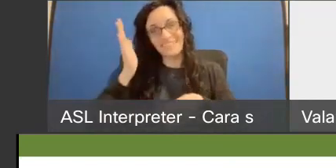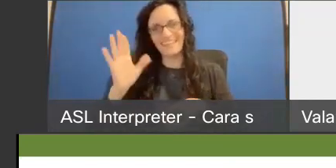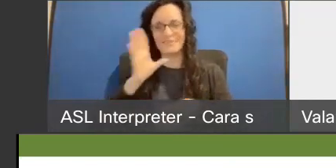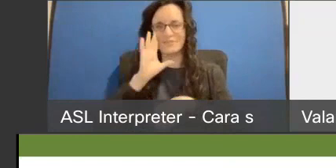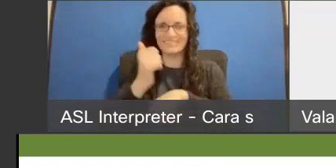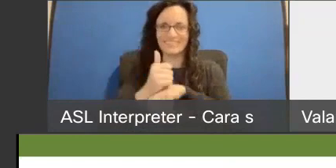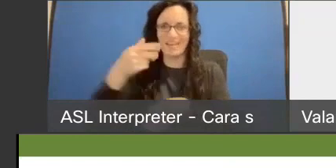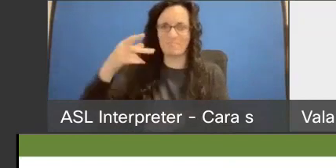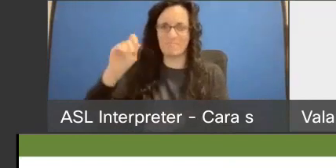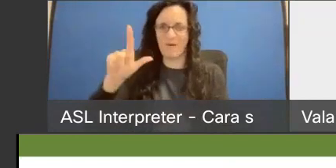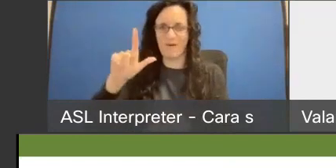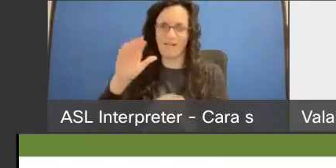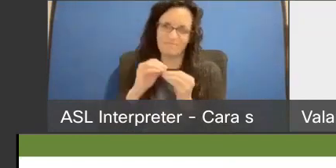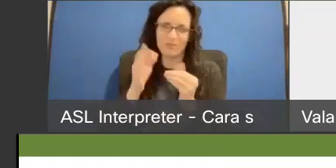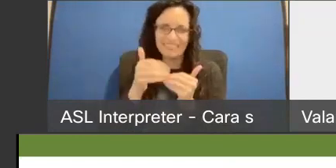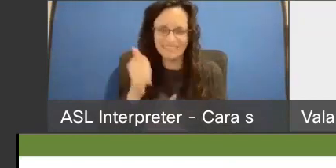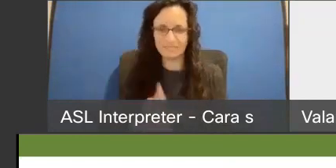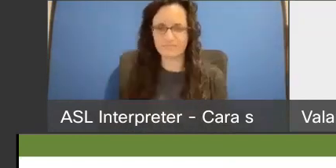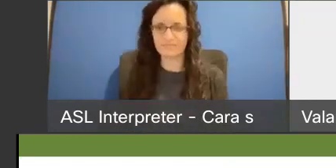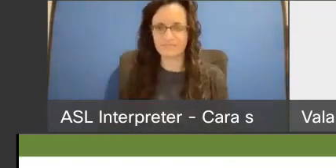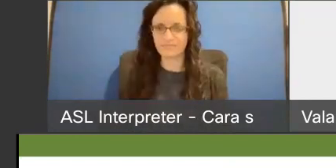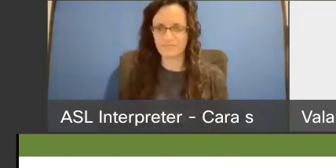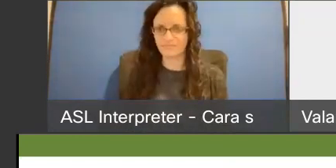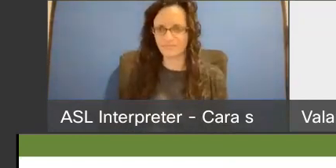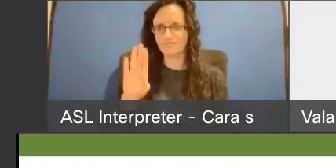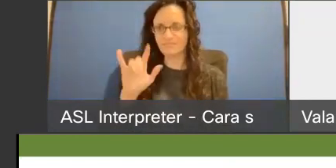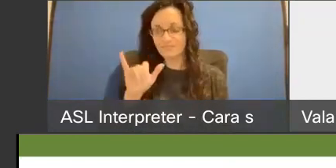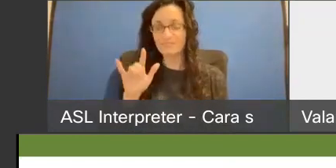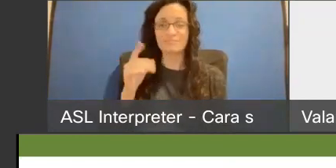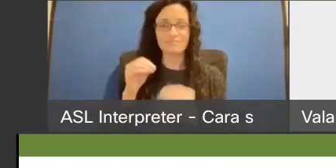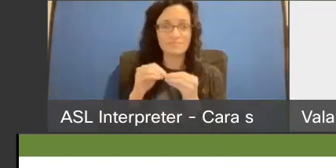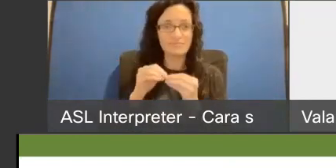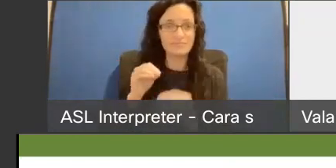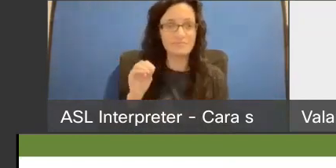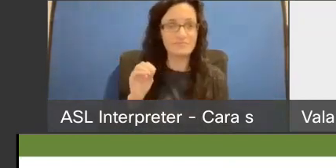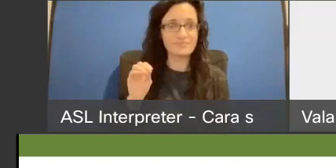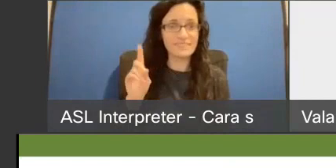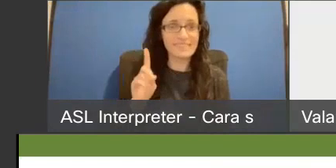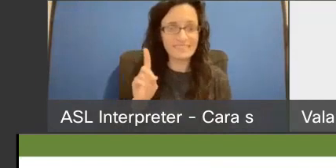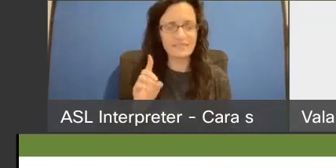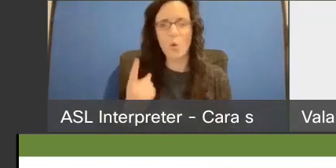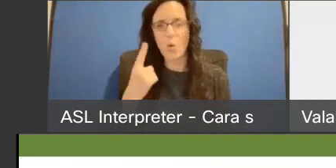We also have a few more votes for D. One looks like it's split between A and